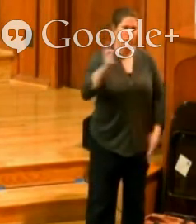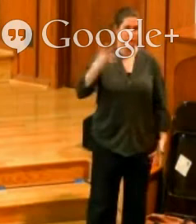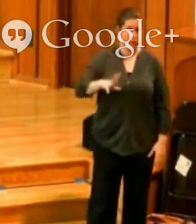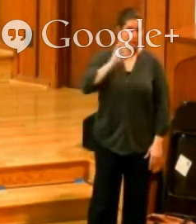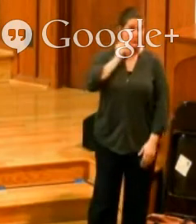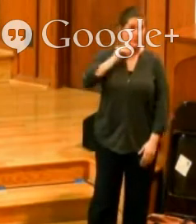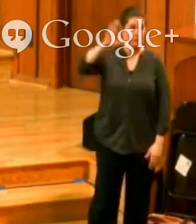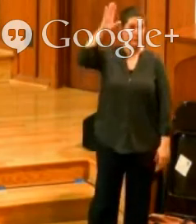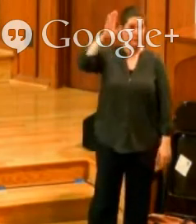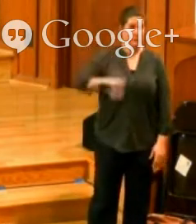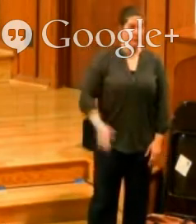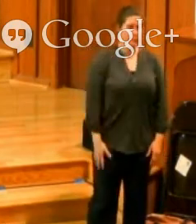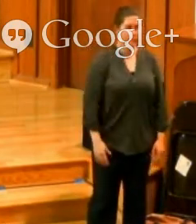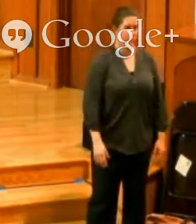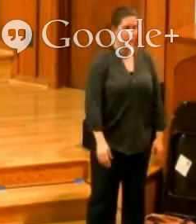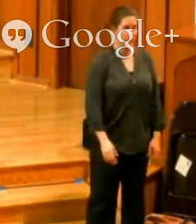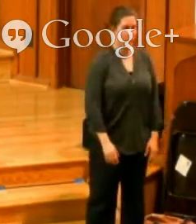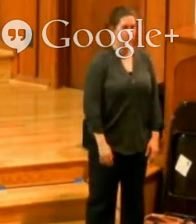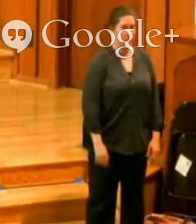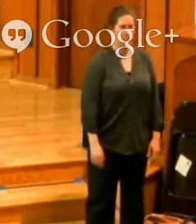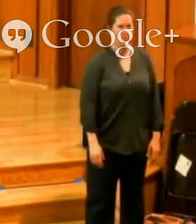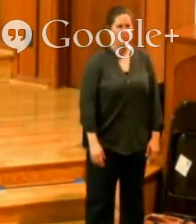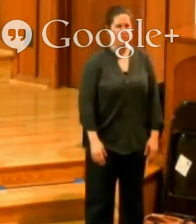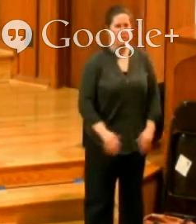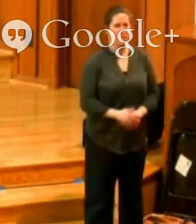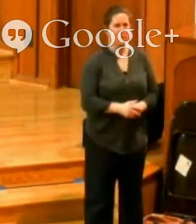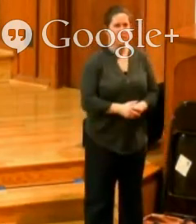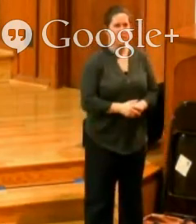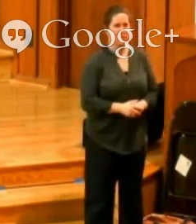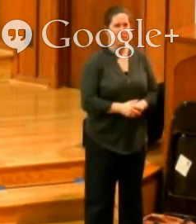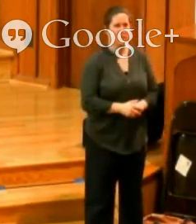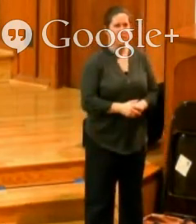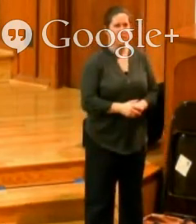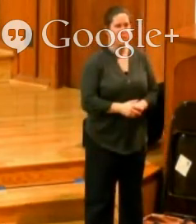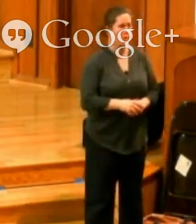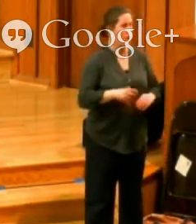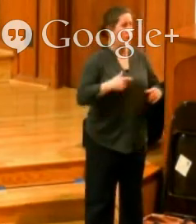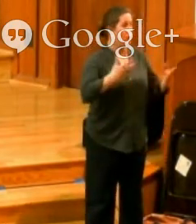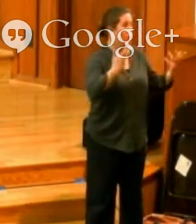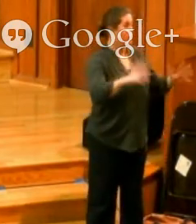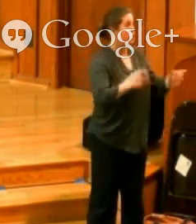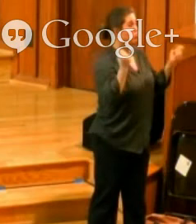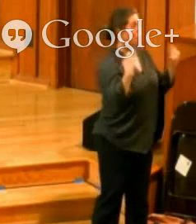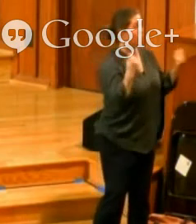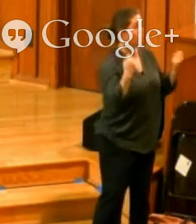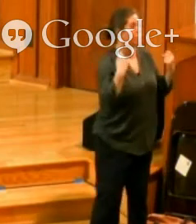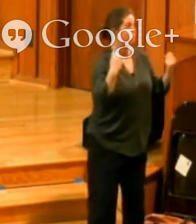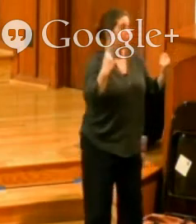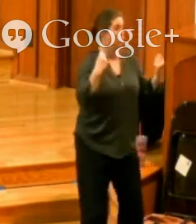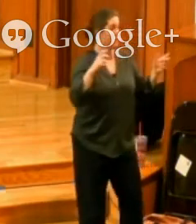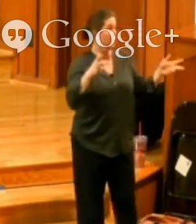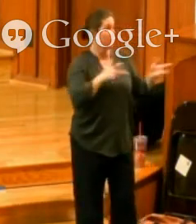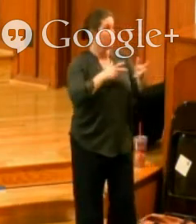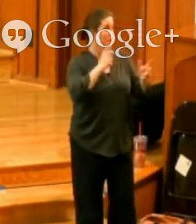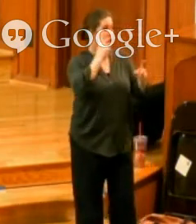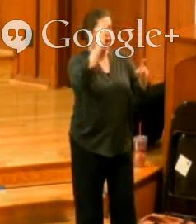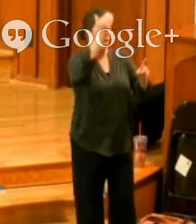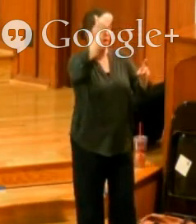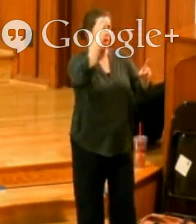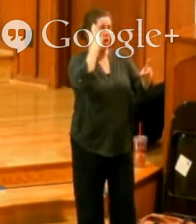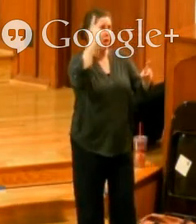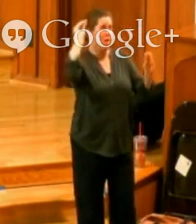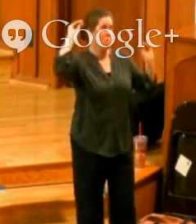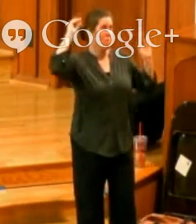situation before and you have the lights behind you and I guess I was speeding, right? And you're scrambling, you're trying to